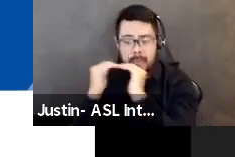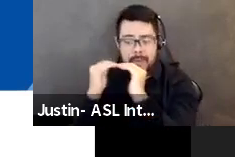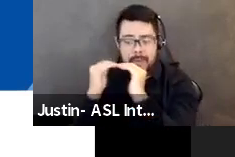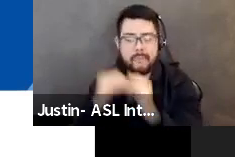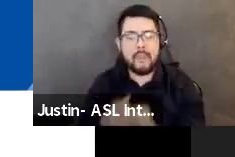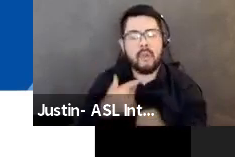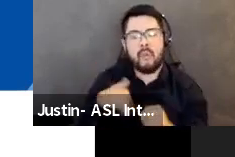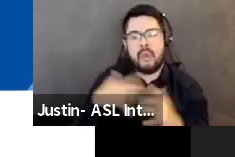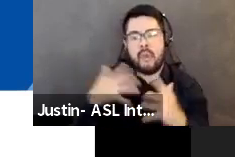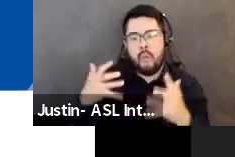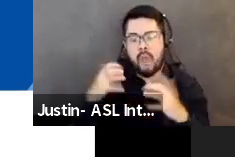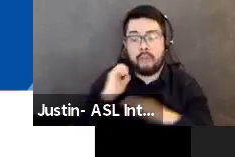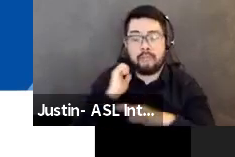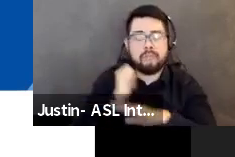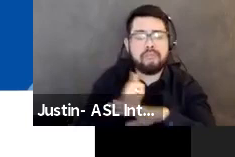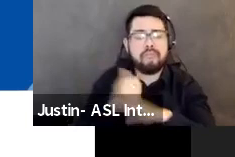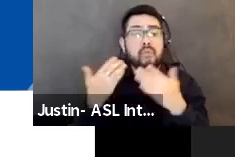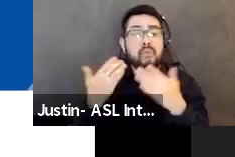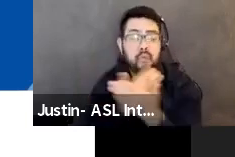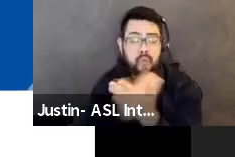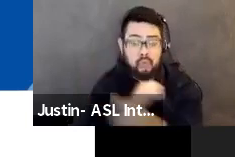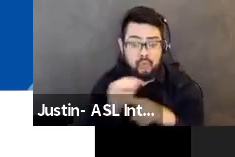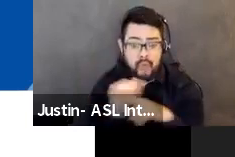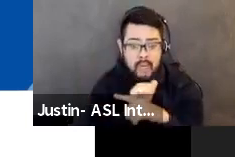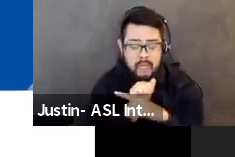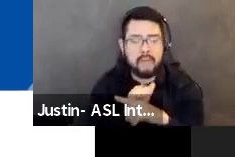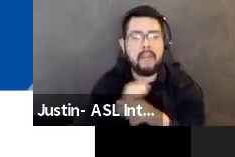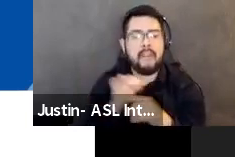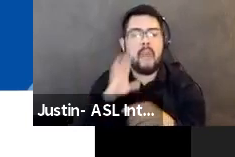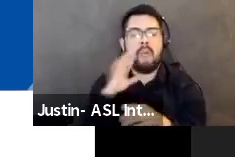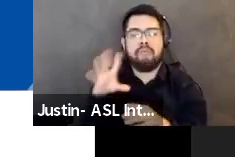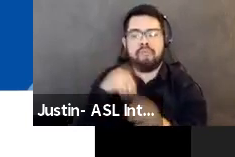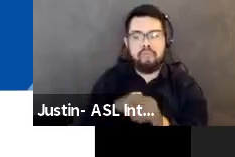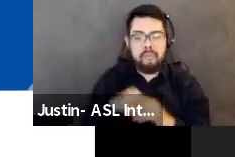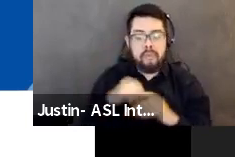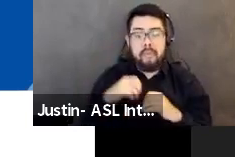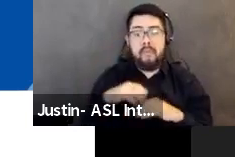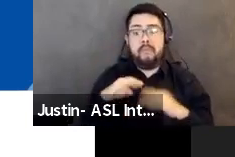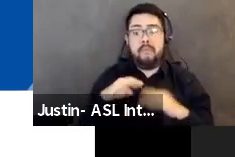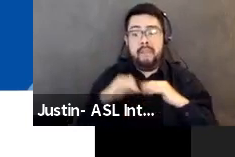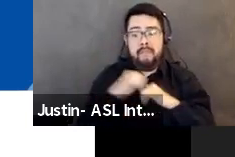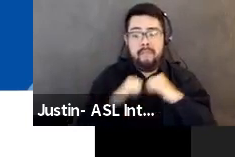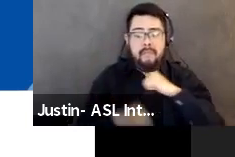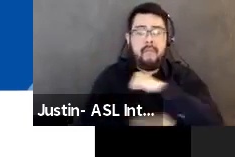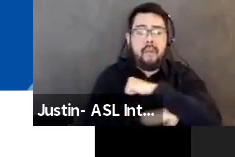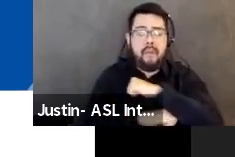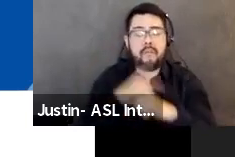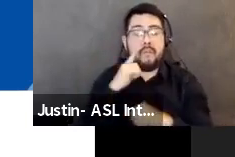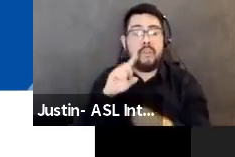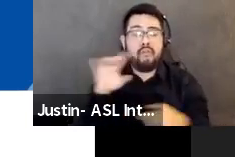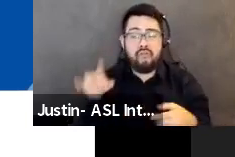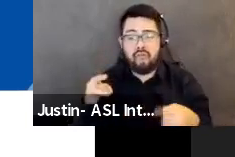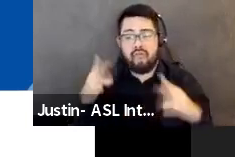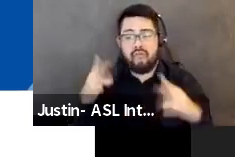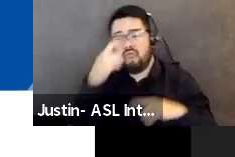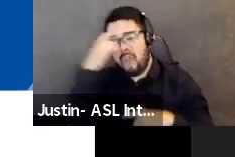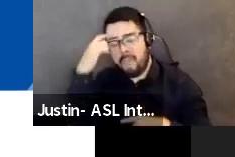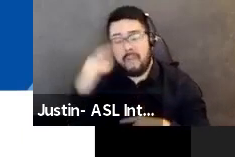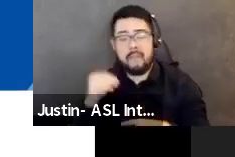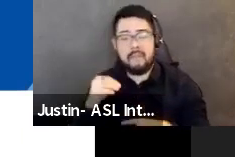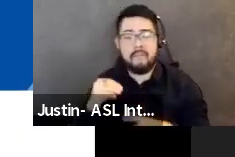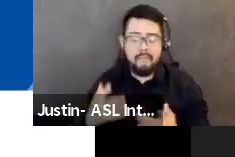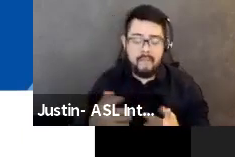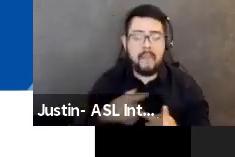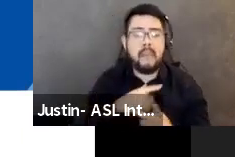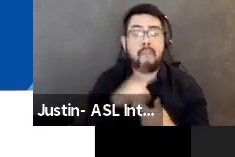conduct brand new training that will include the fundamentals over the impact of exposure to trauma and violence on children as well